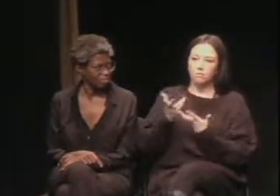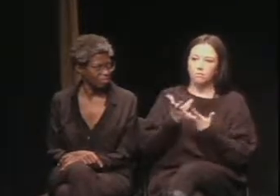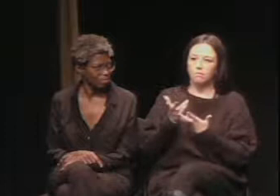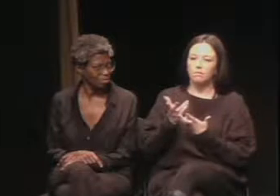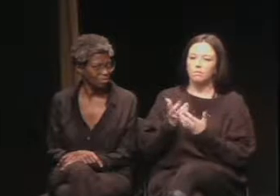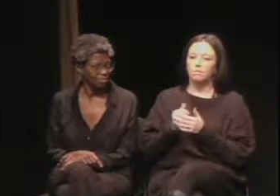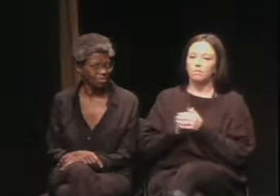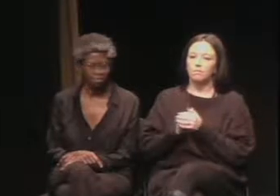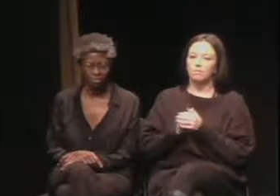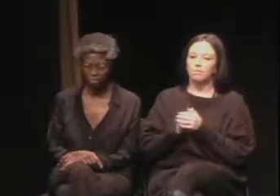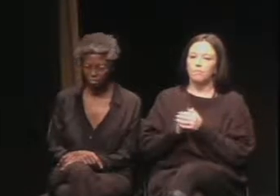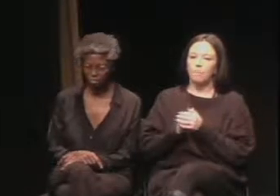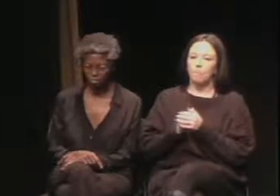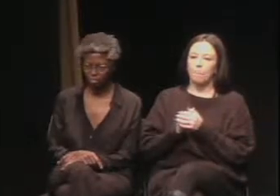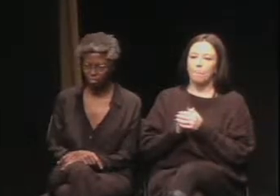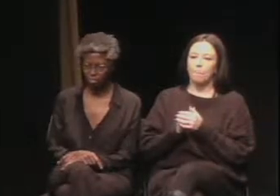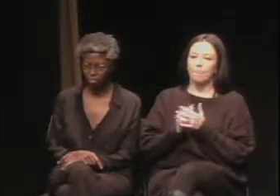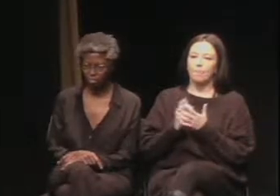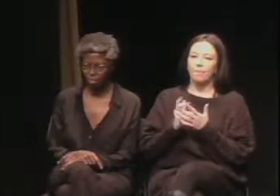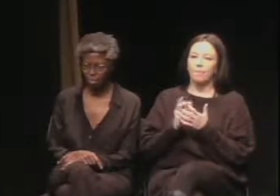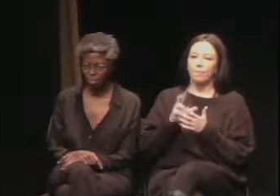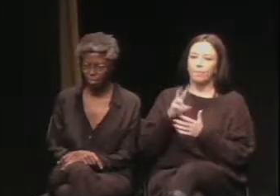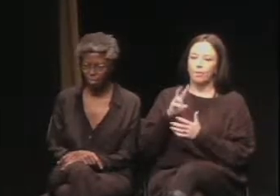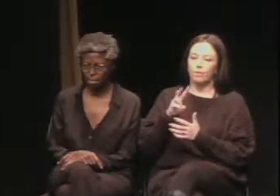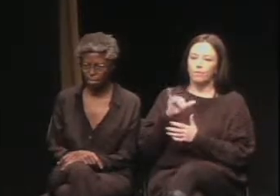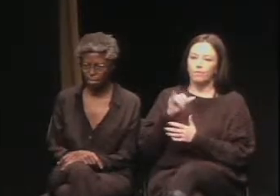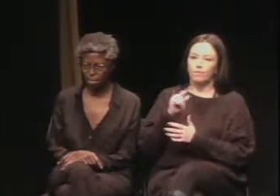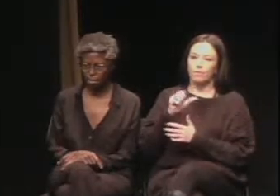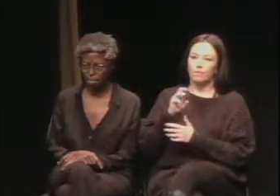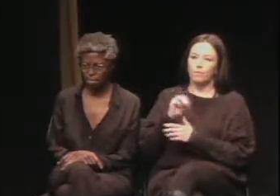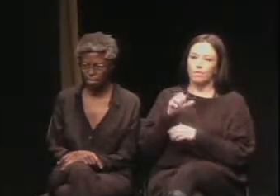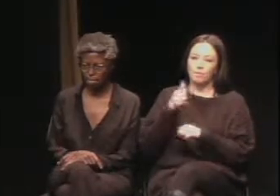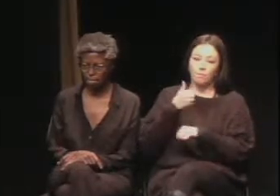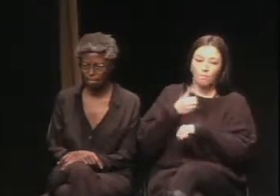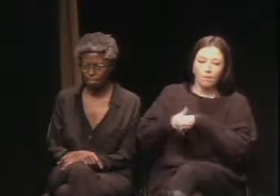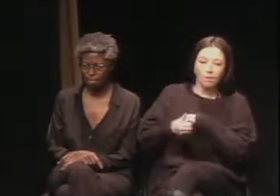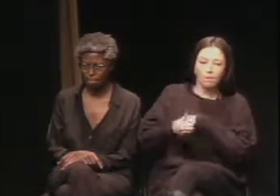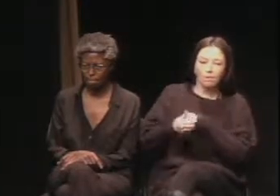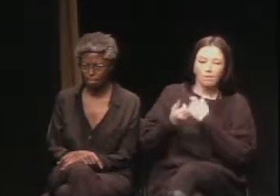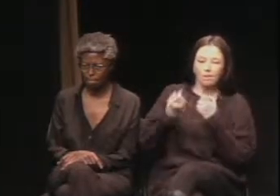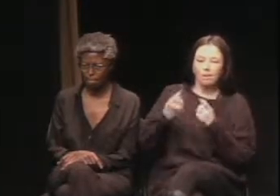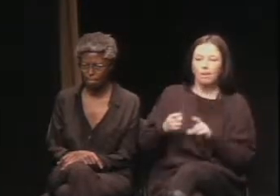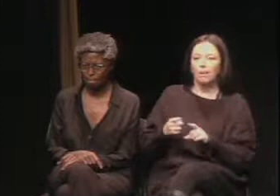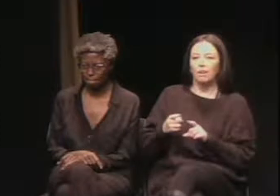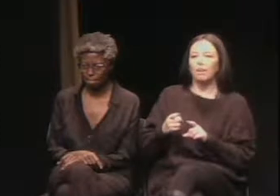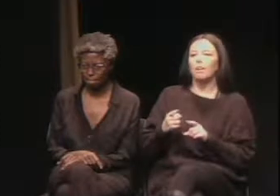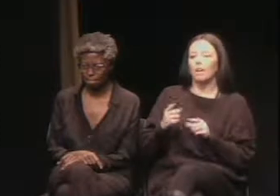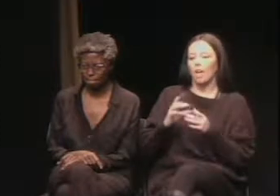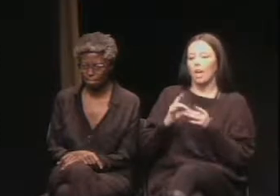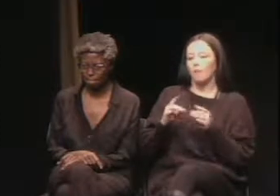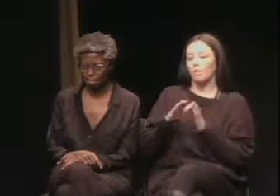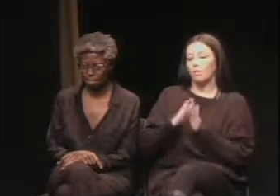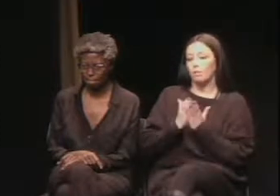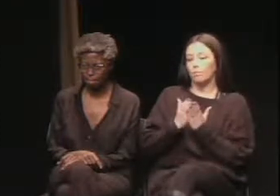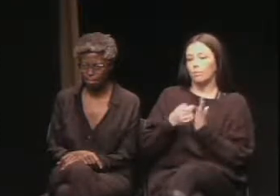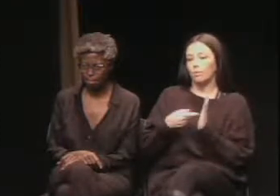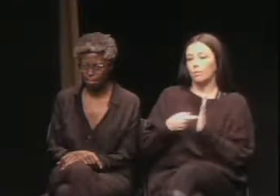much victim blaming that happens, and it's sort of what I was talking about in the book,